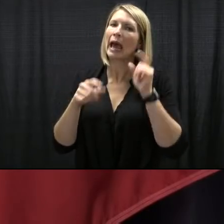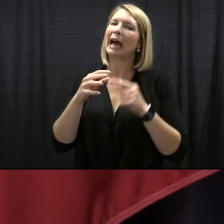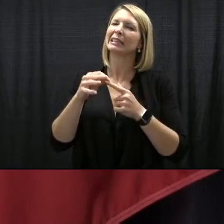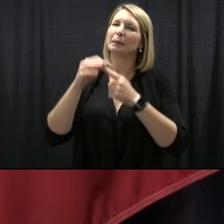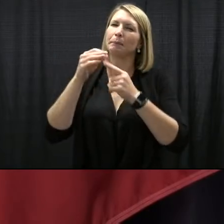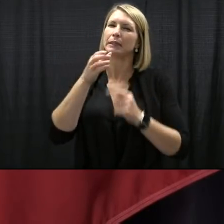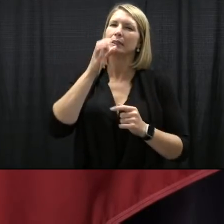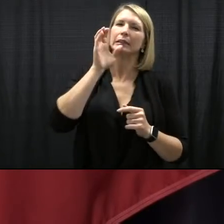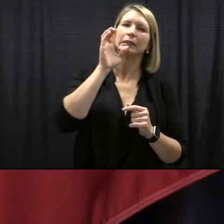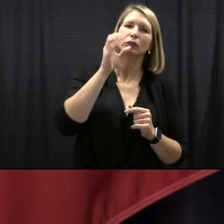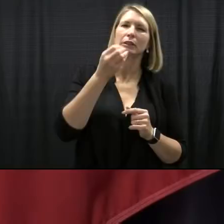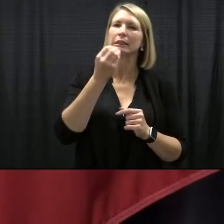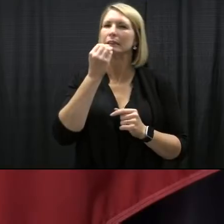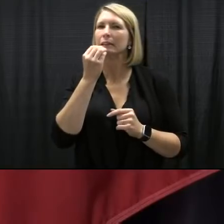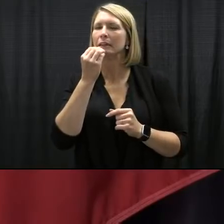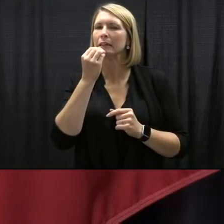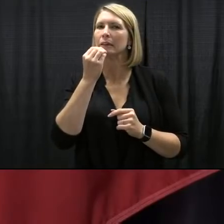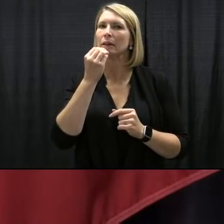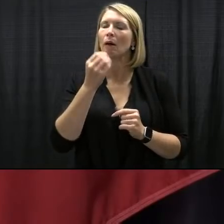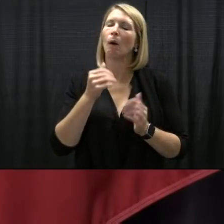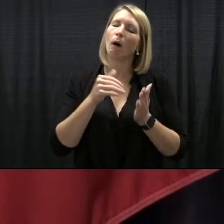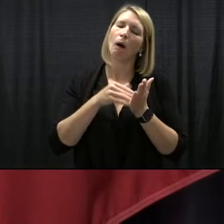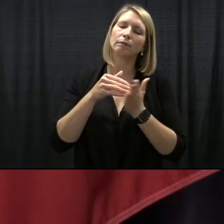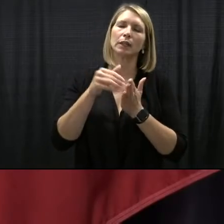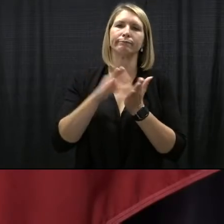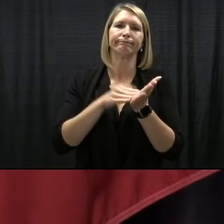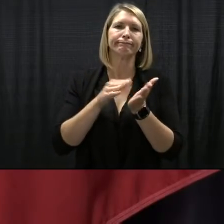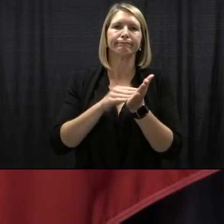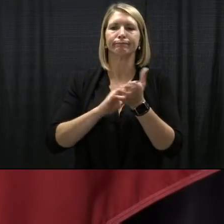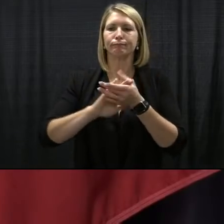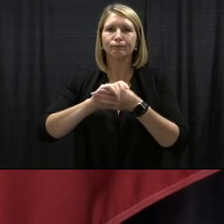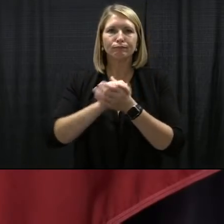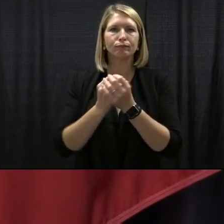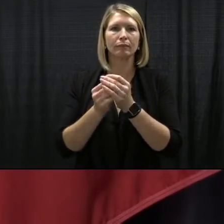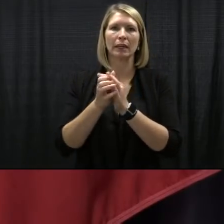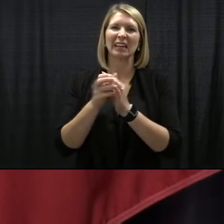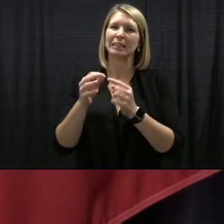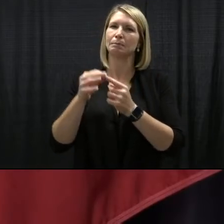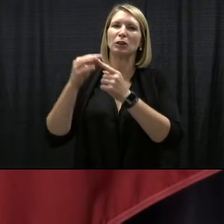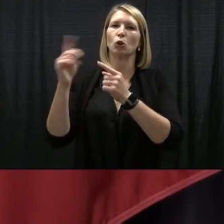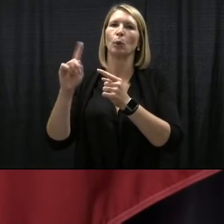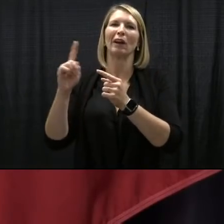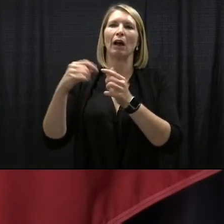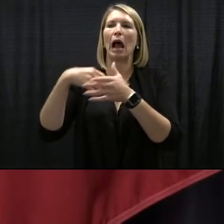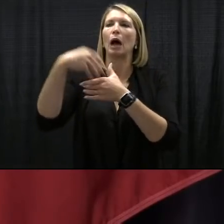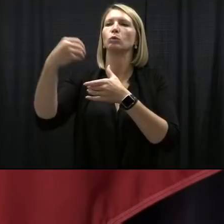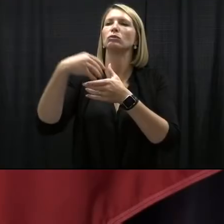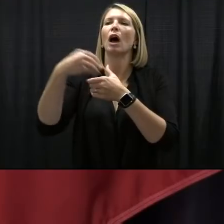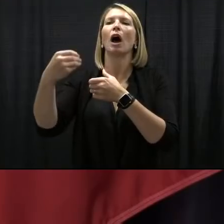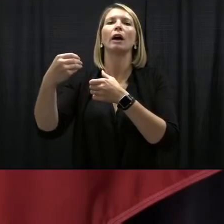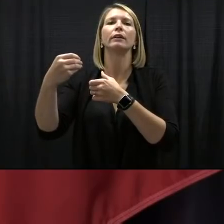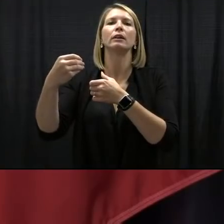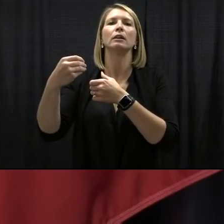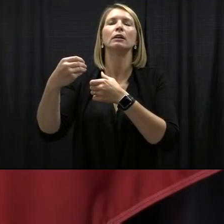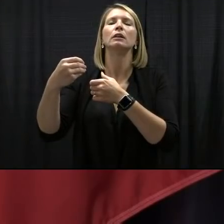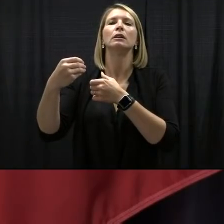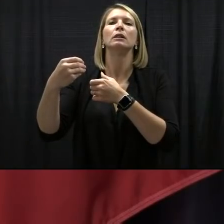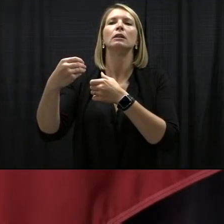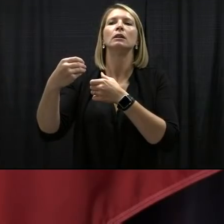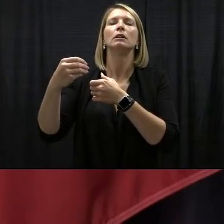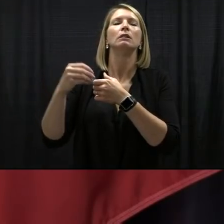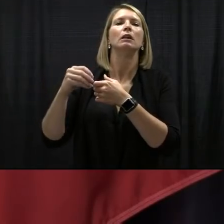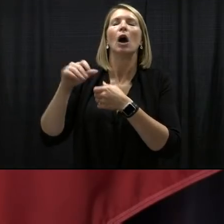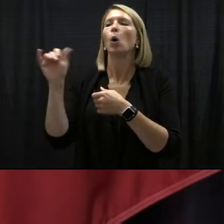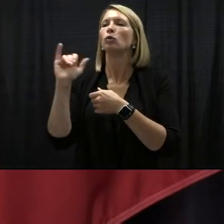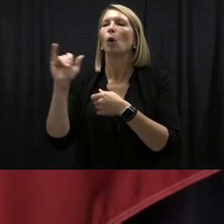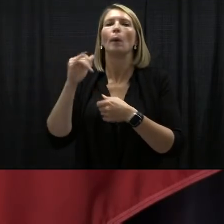masking. And wash your hands well and often, especially when you have been in indoor spaces outside your home. And please, make the